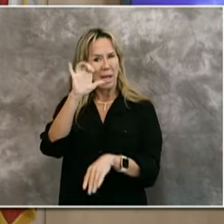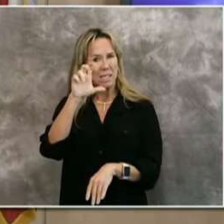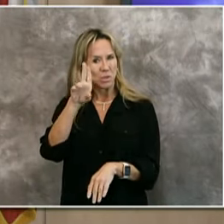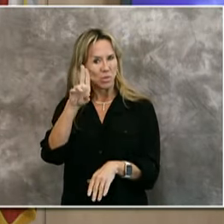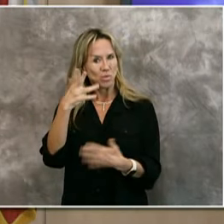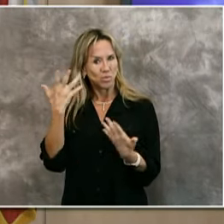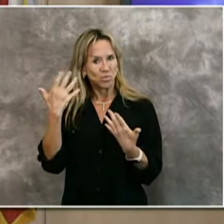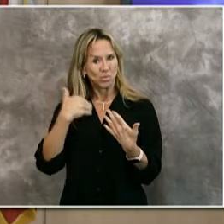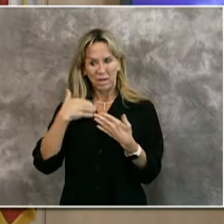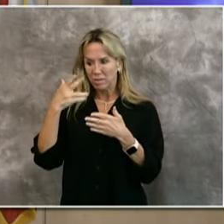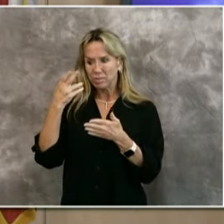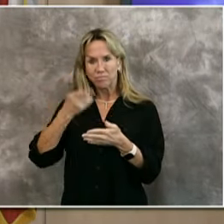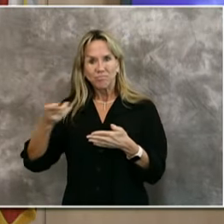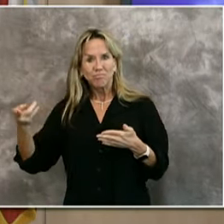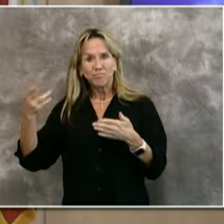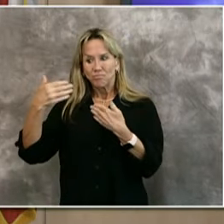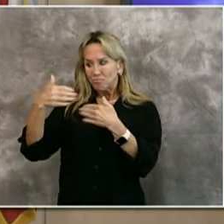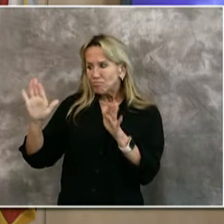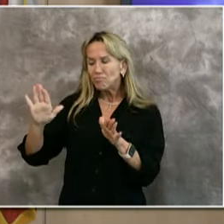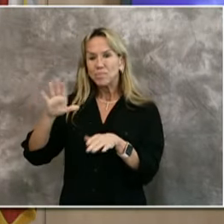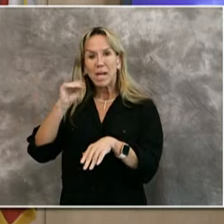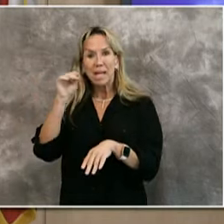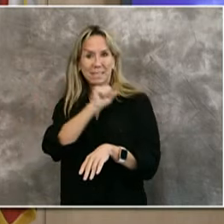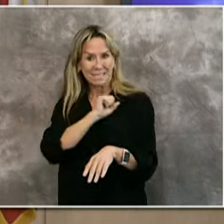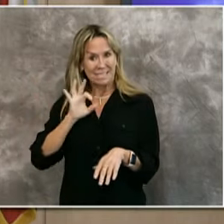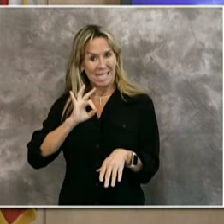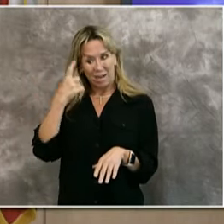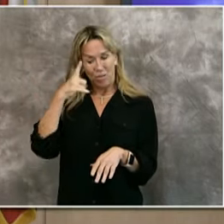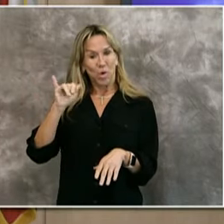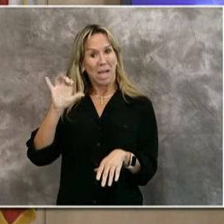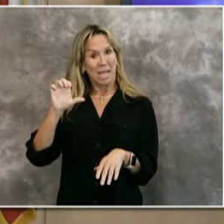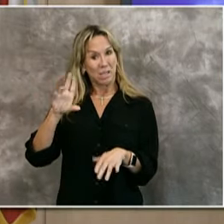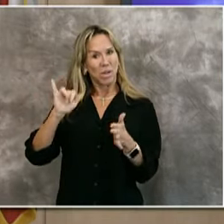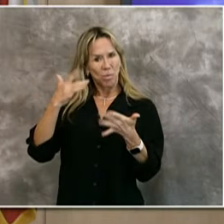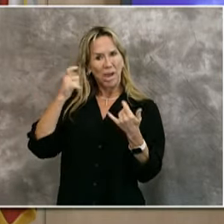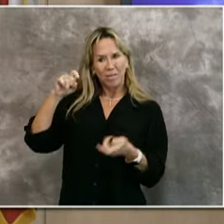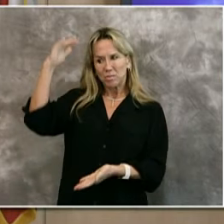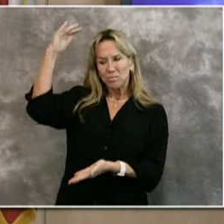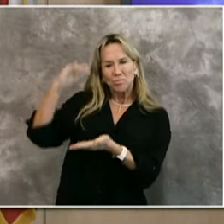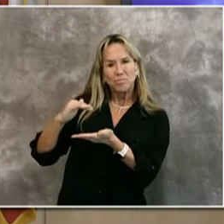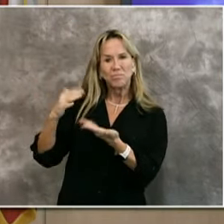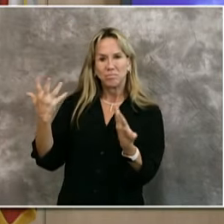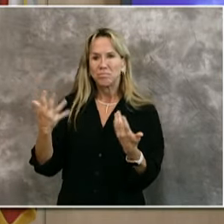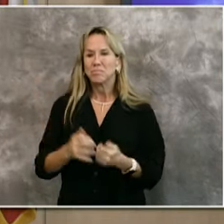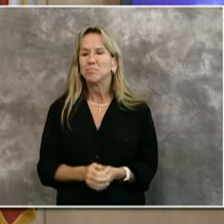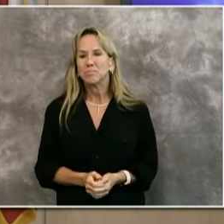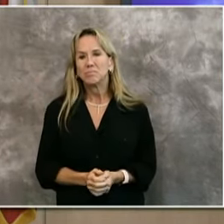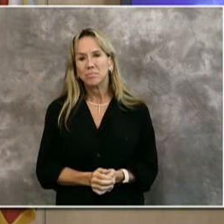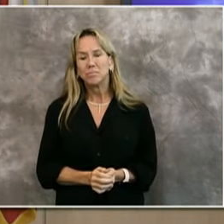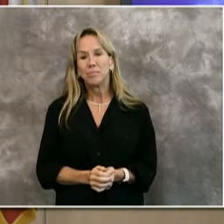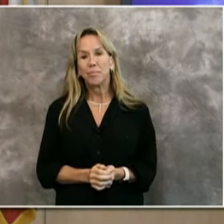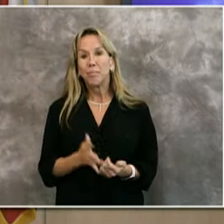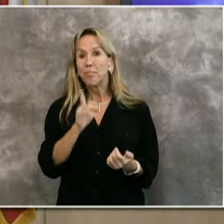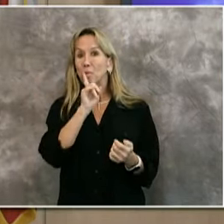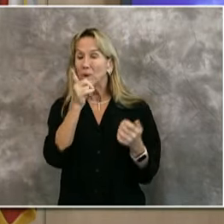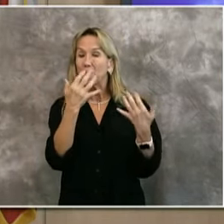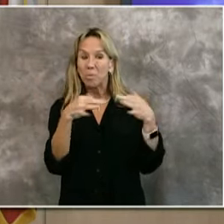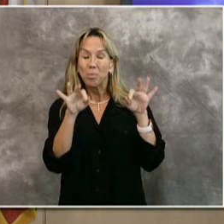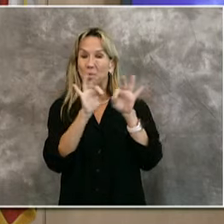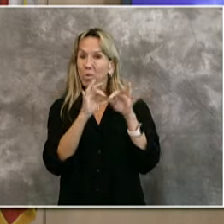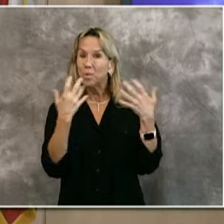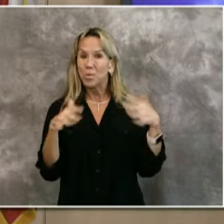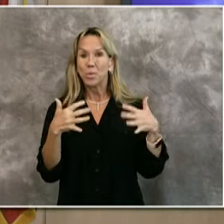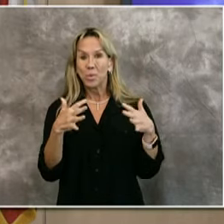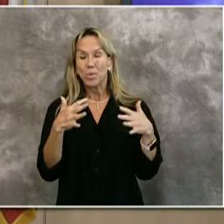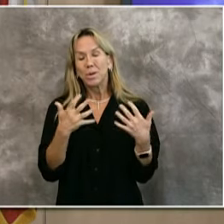ICU capacity as staffing for ICU becomes a challenge, as well as PPEs. So it's important to note